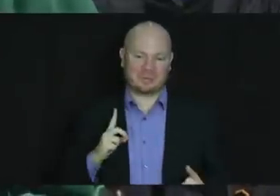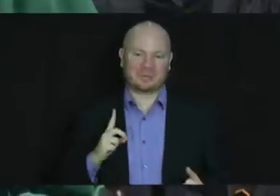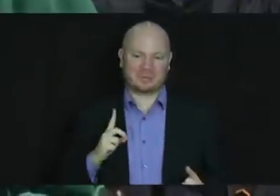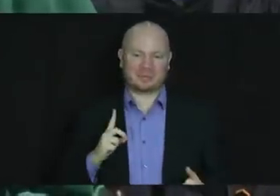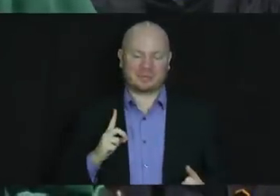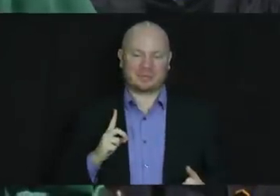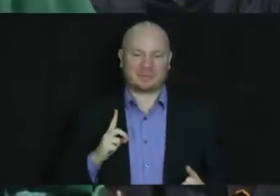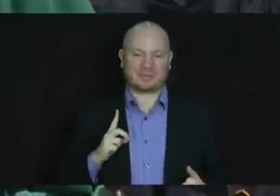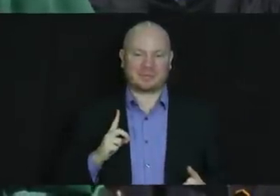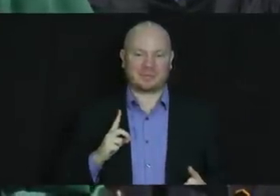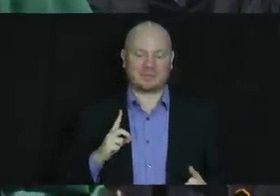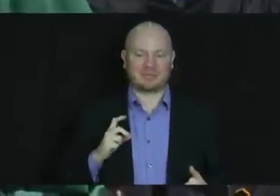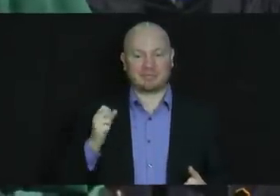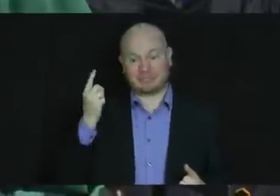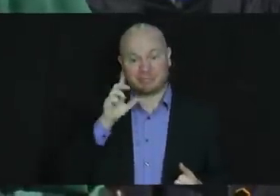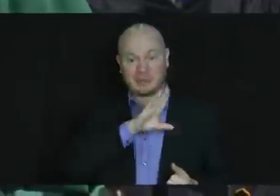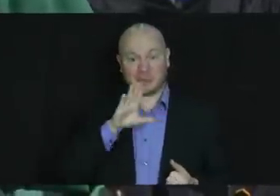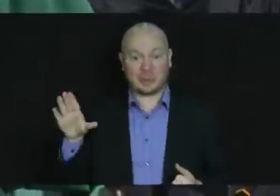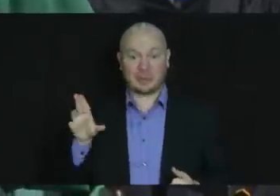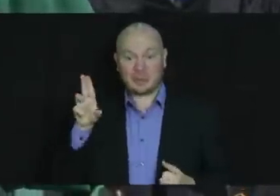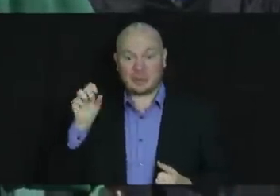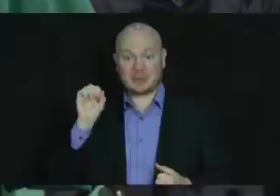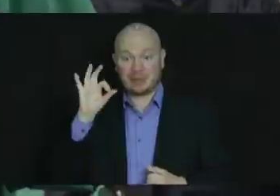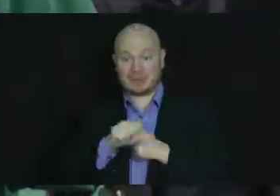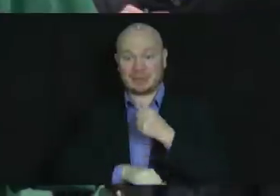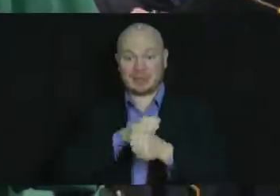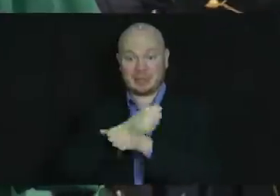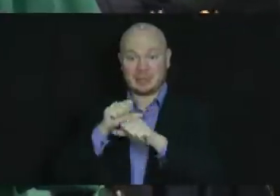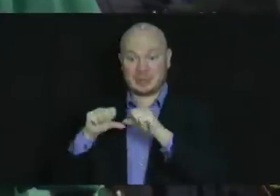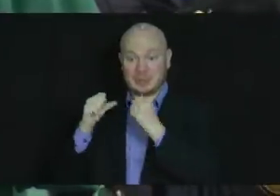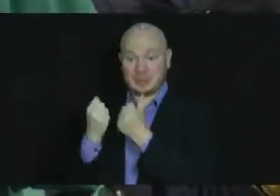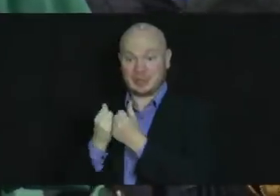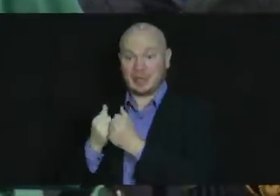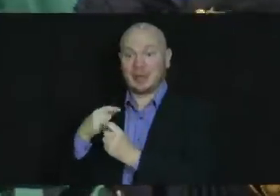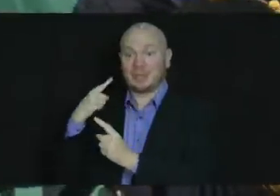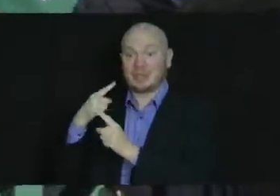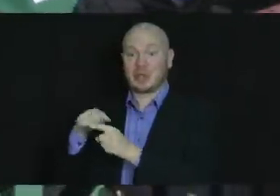your USF Alumni Association and